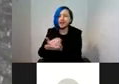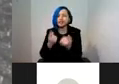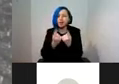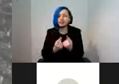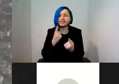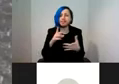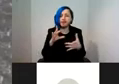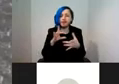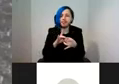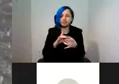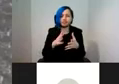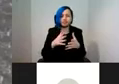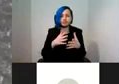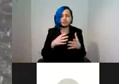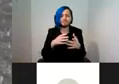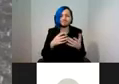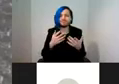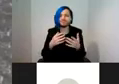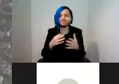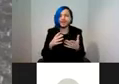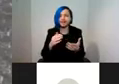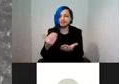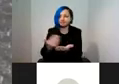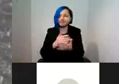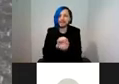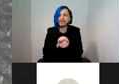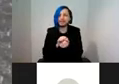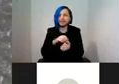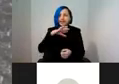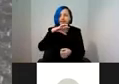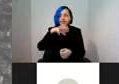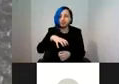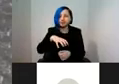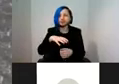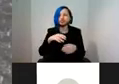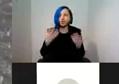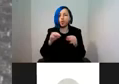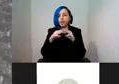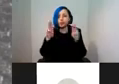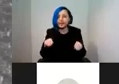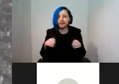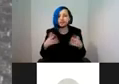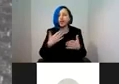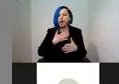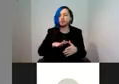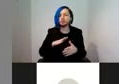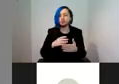of memory and museums. So I wanted to kind of talk about some of the research that came out to the report and the workshop for that.